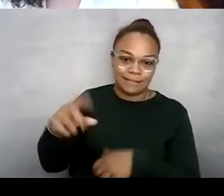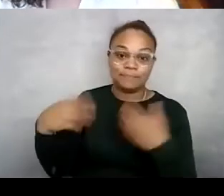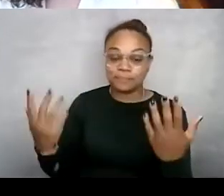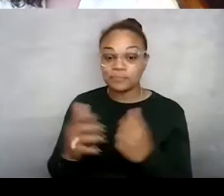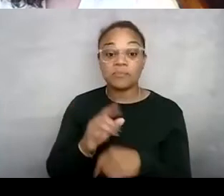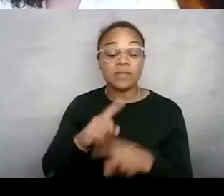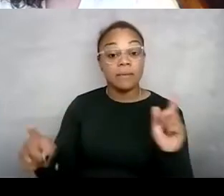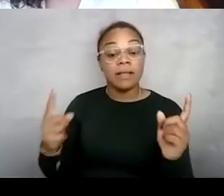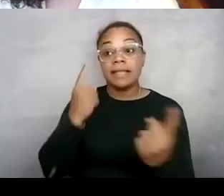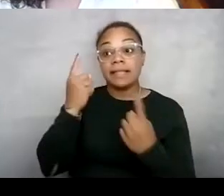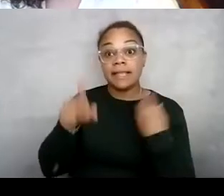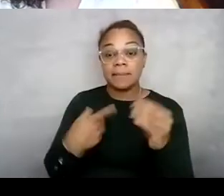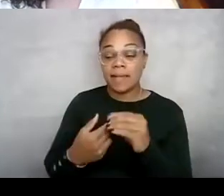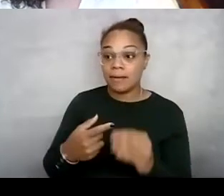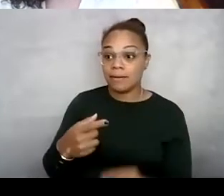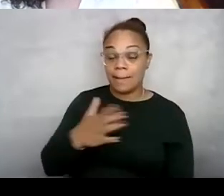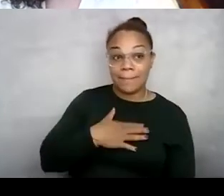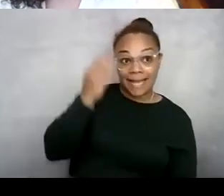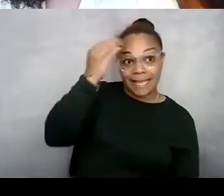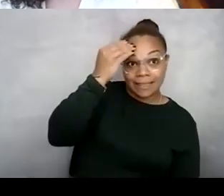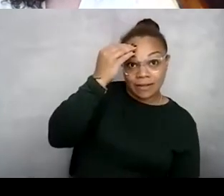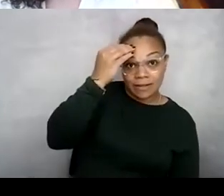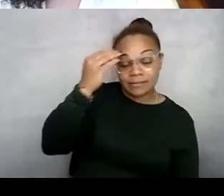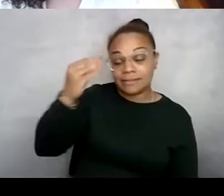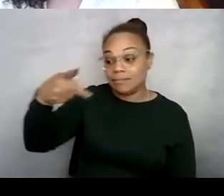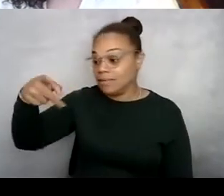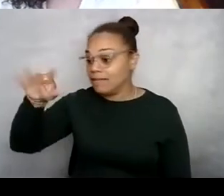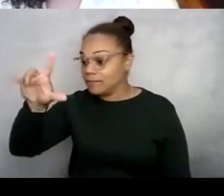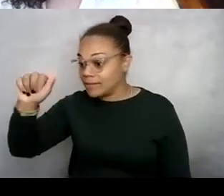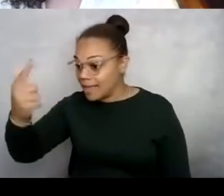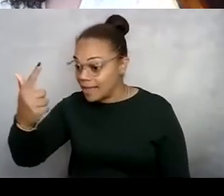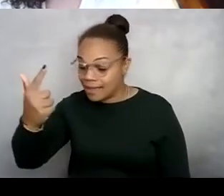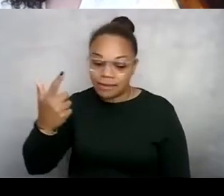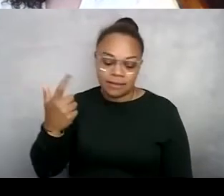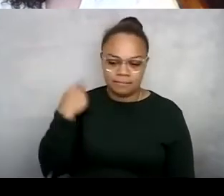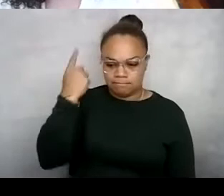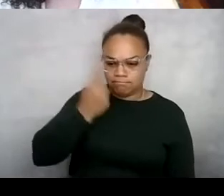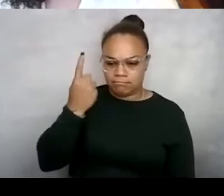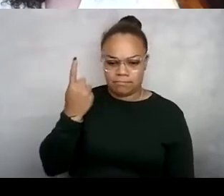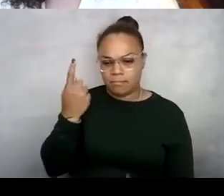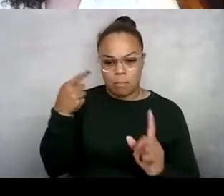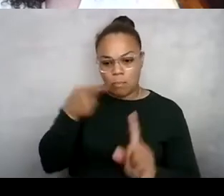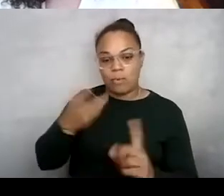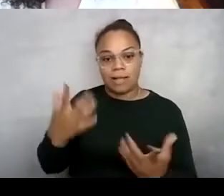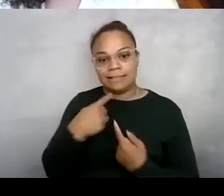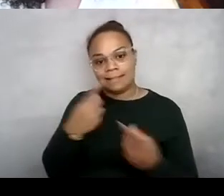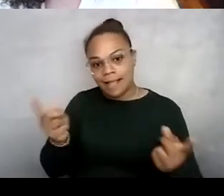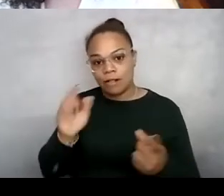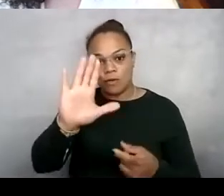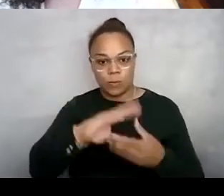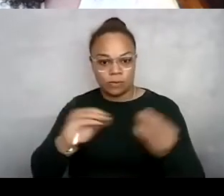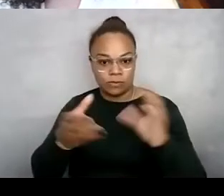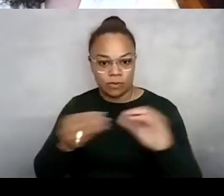where PFLAGers center on is telling your story. Focus on ways to connect with your